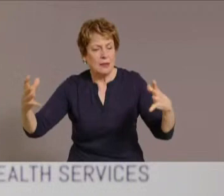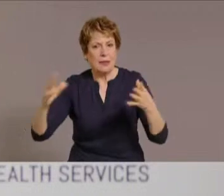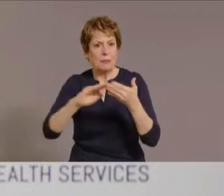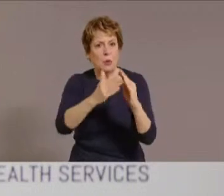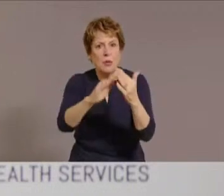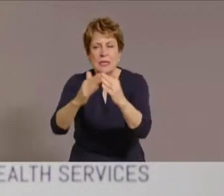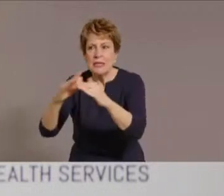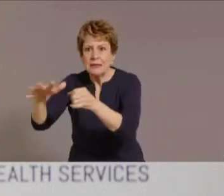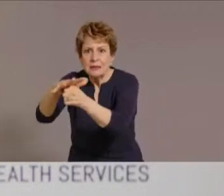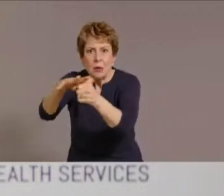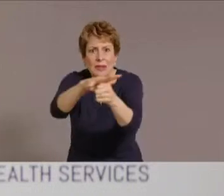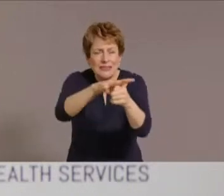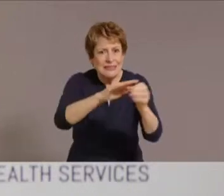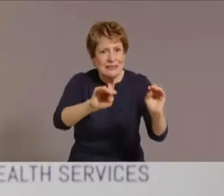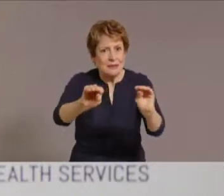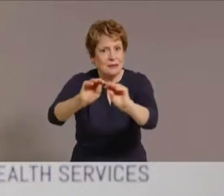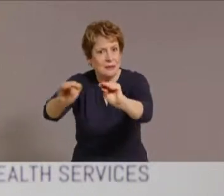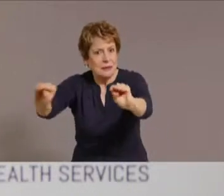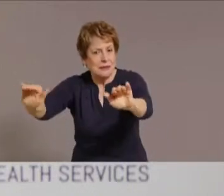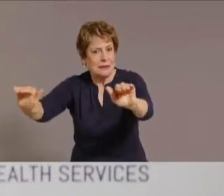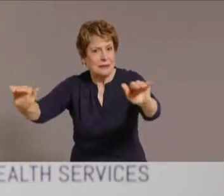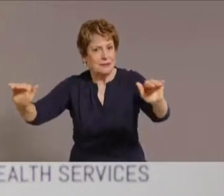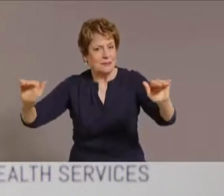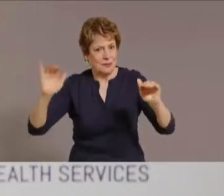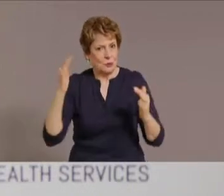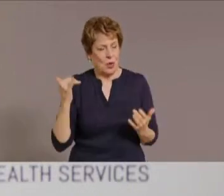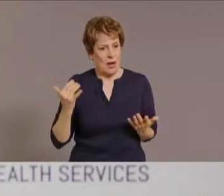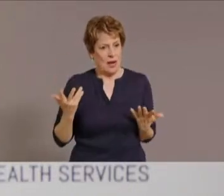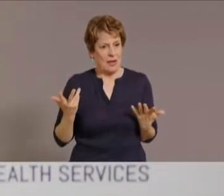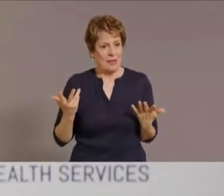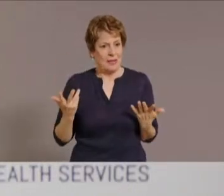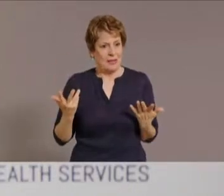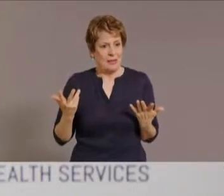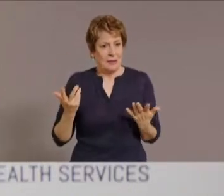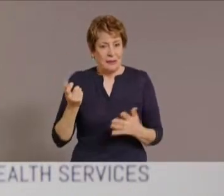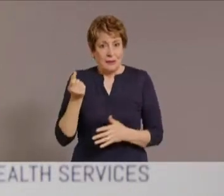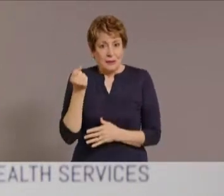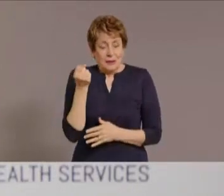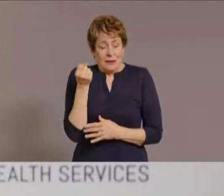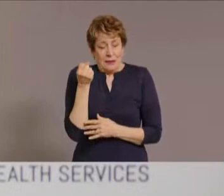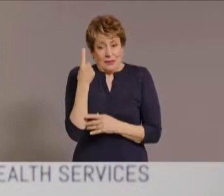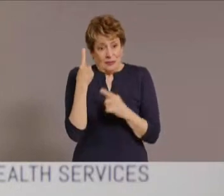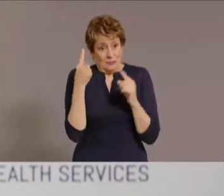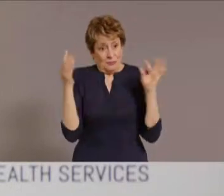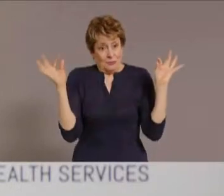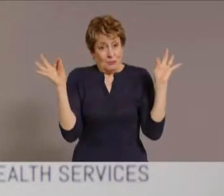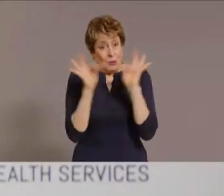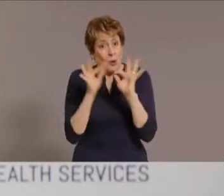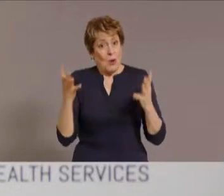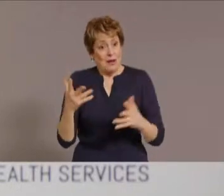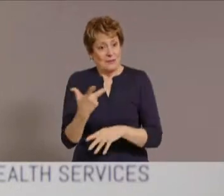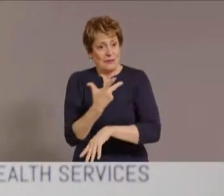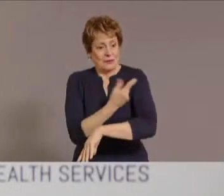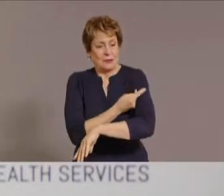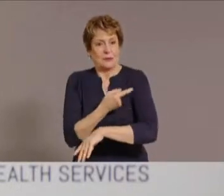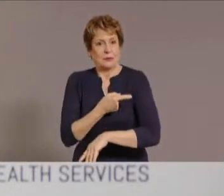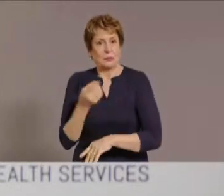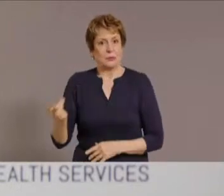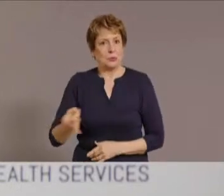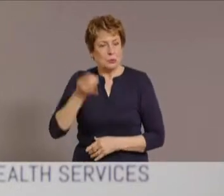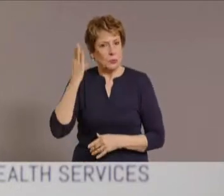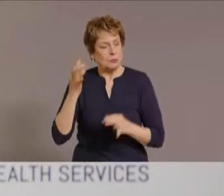providers, because we understand the importance of vaccination, especially in this context and especially with things